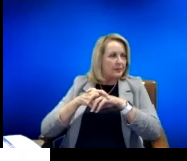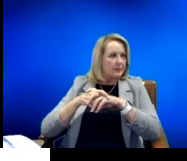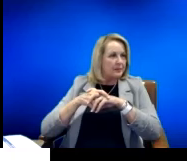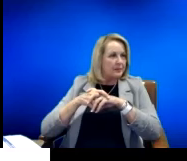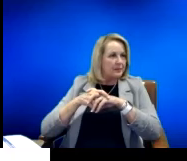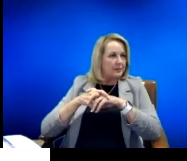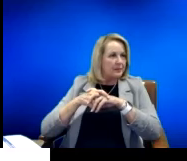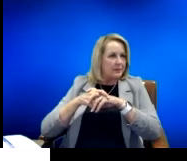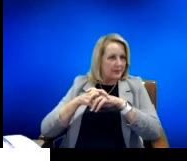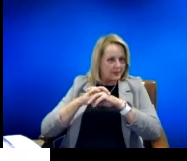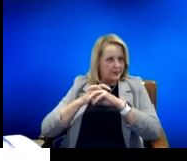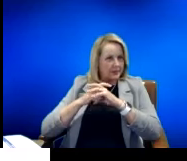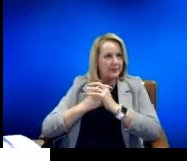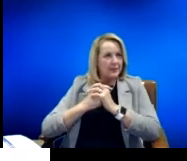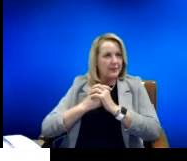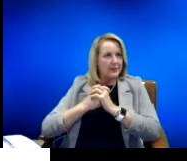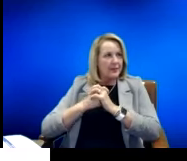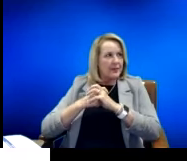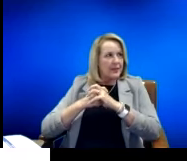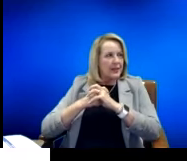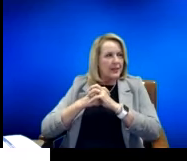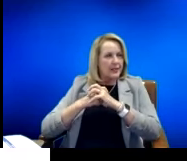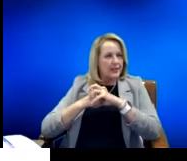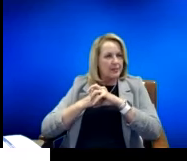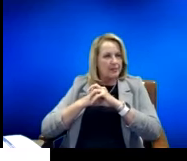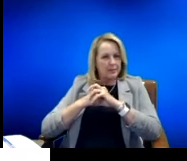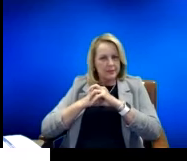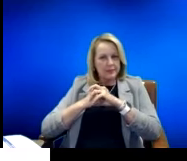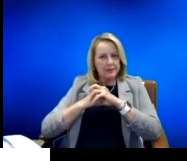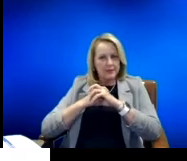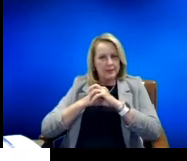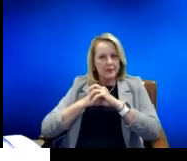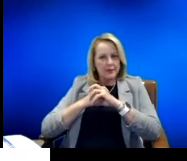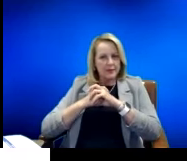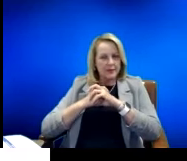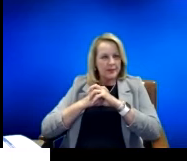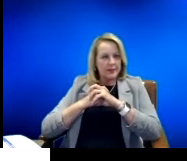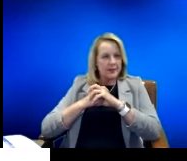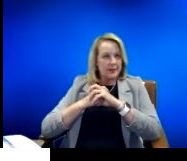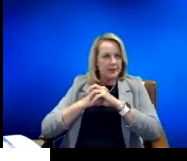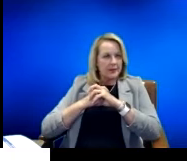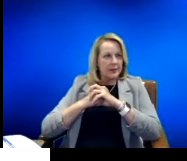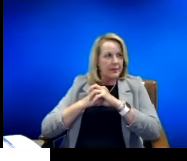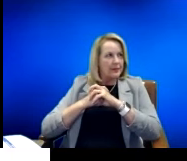we had a few people not attended. We did have a nice group though. So